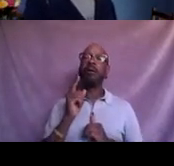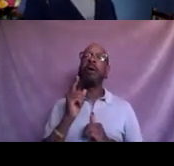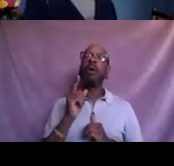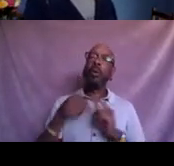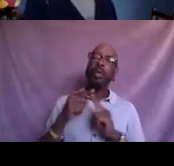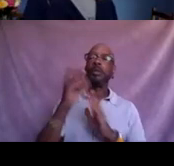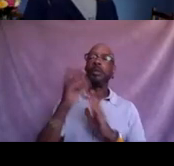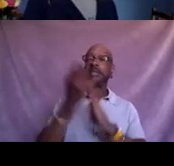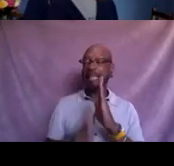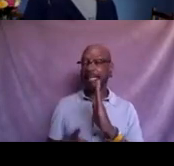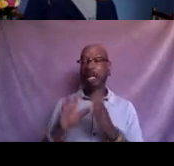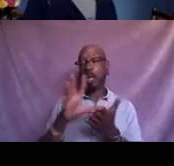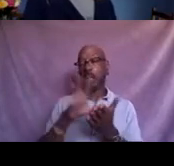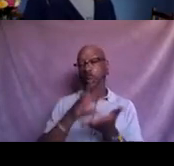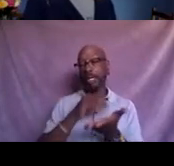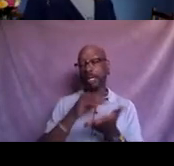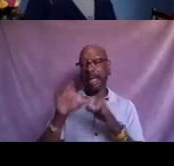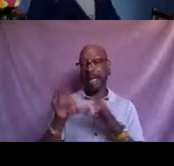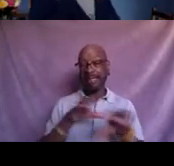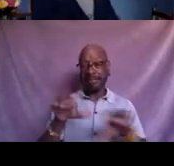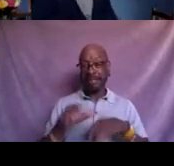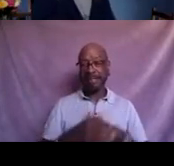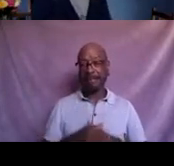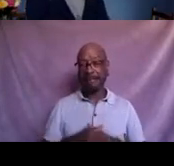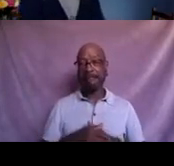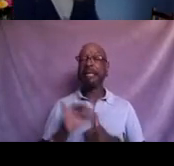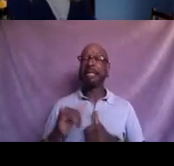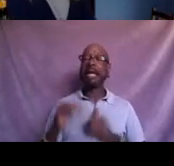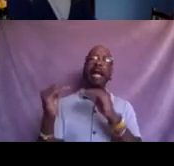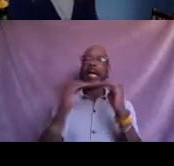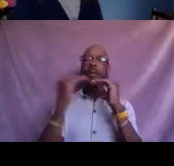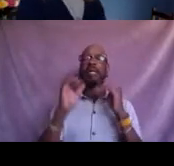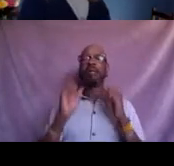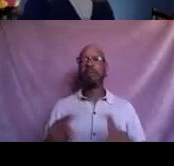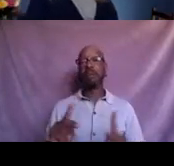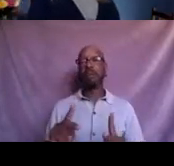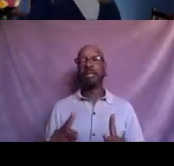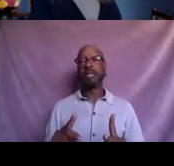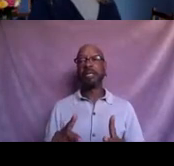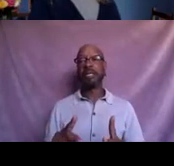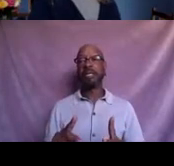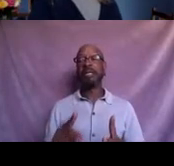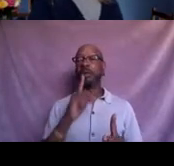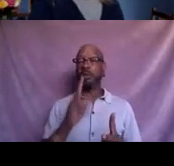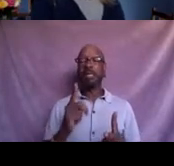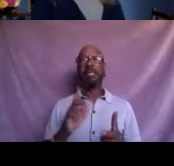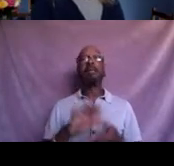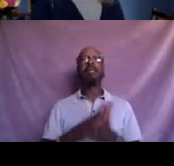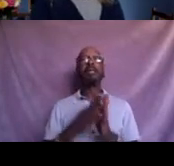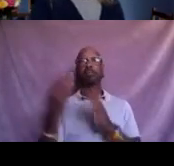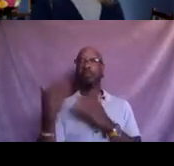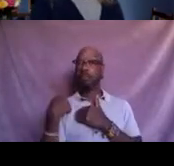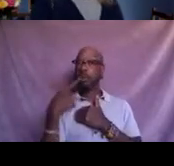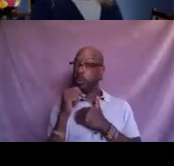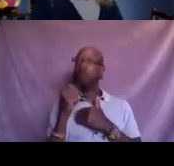learning activities or when you're working with a teacher designing learning activities, that equity of opportunity really falls into the hands of people working with